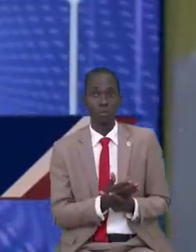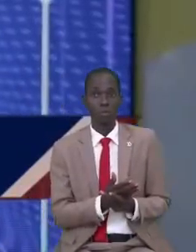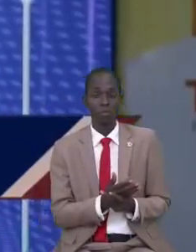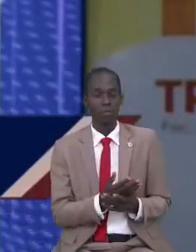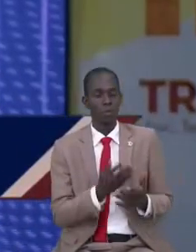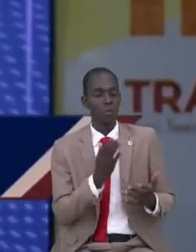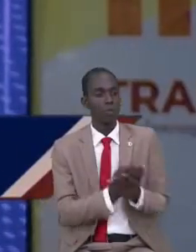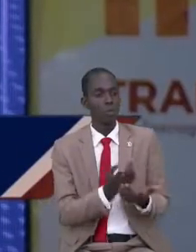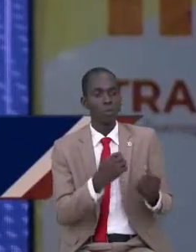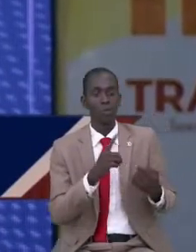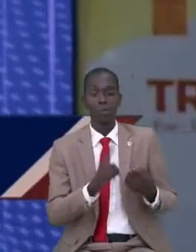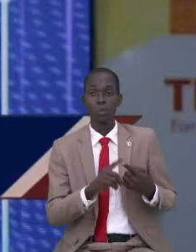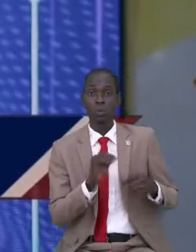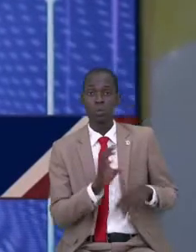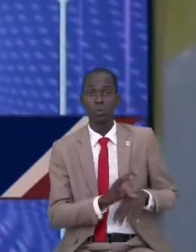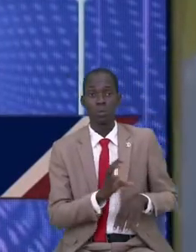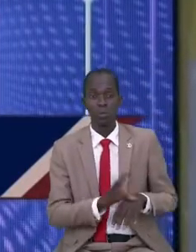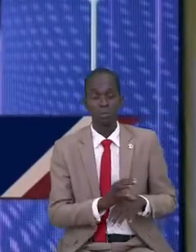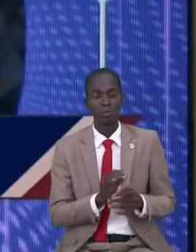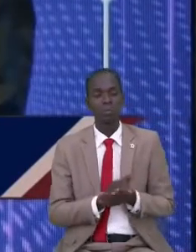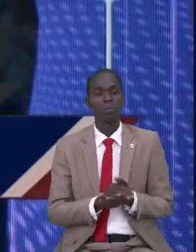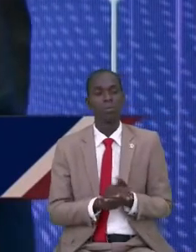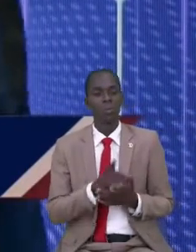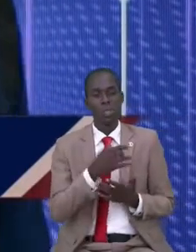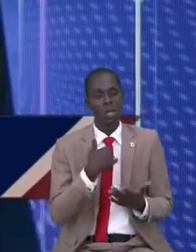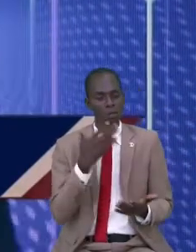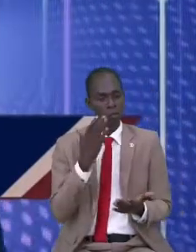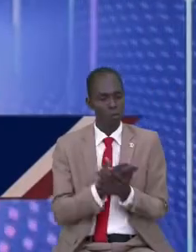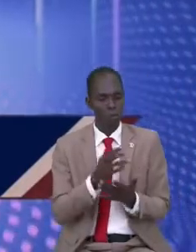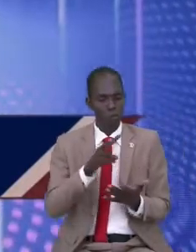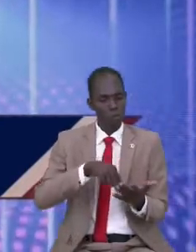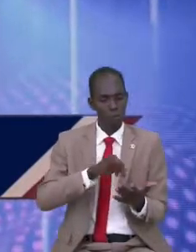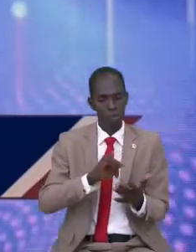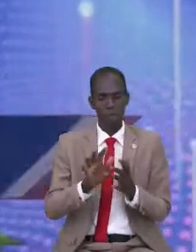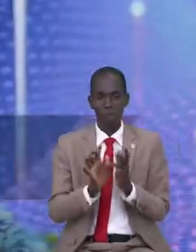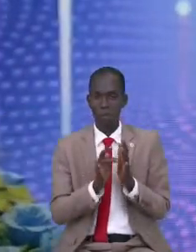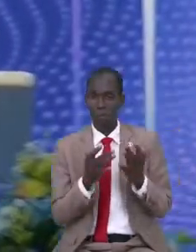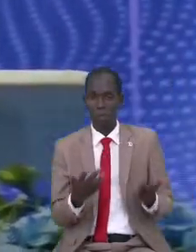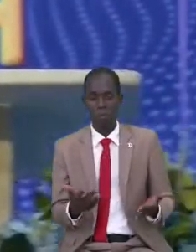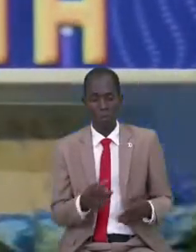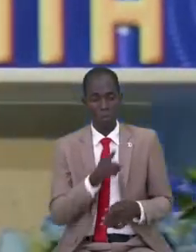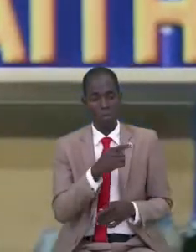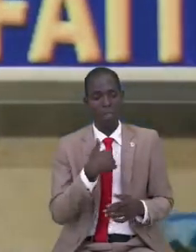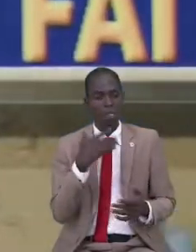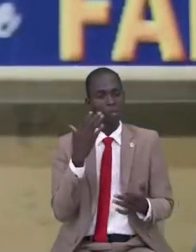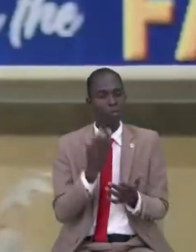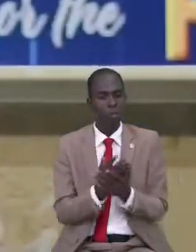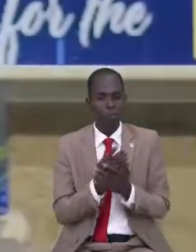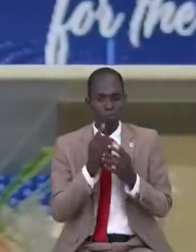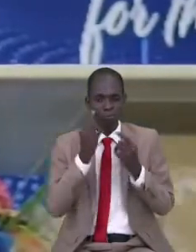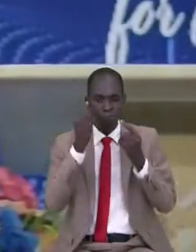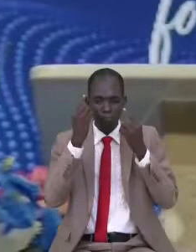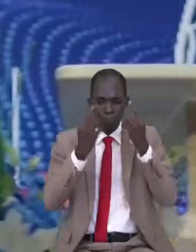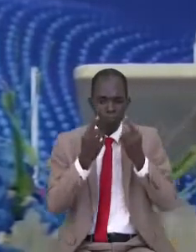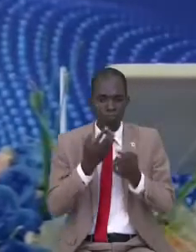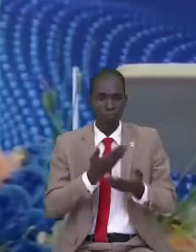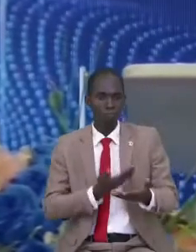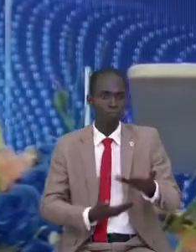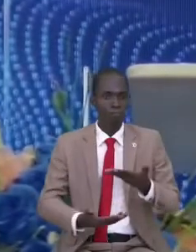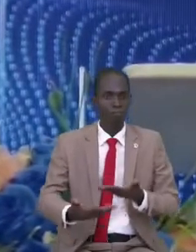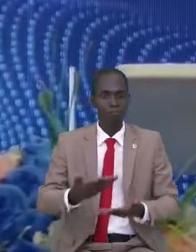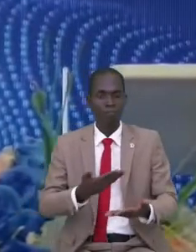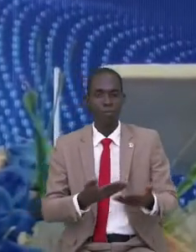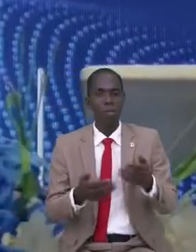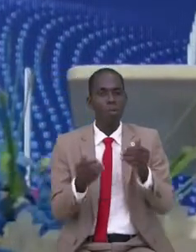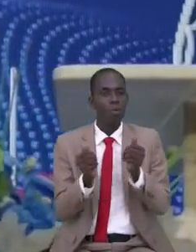fellowship. He has taught reading his Bible. He has taught relating, interacting with